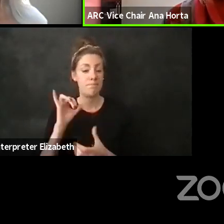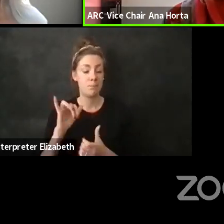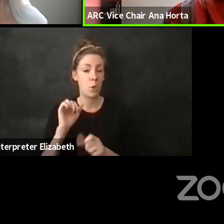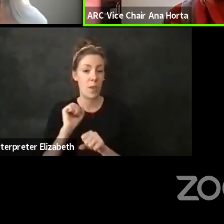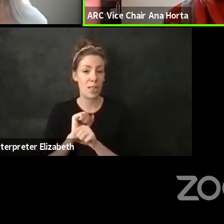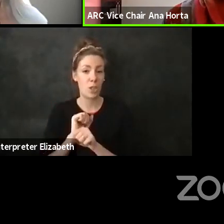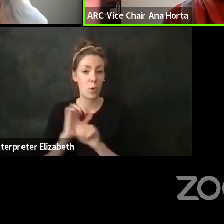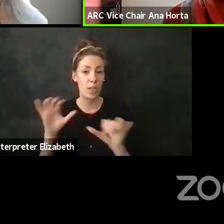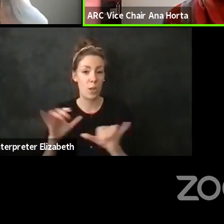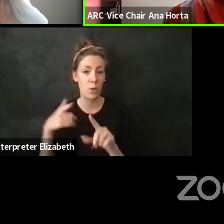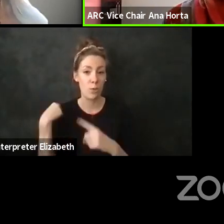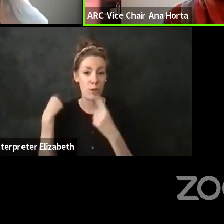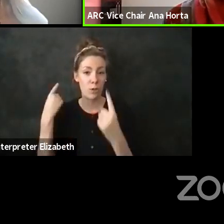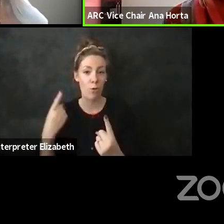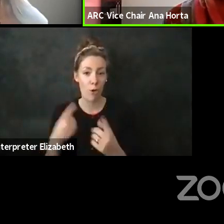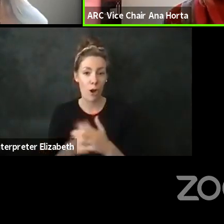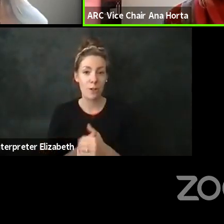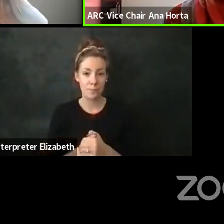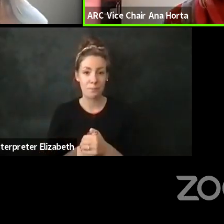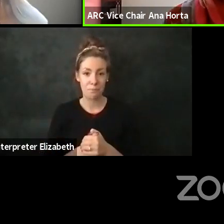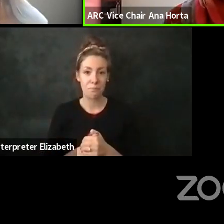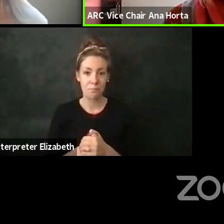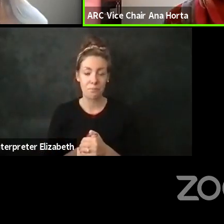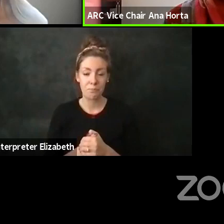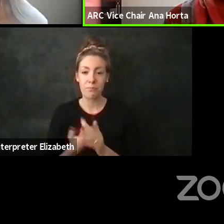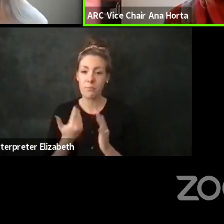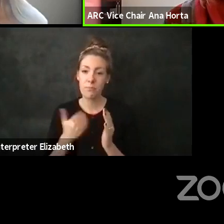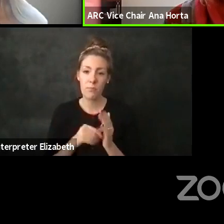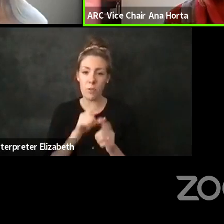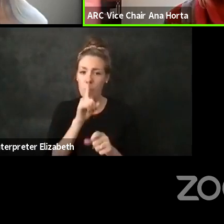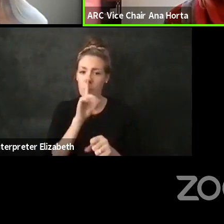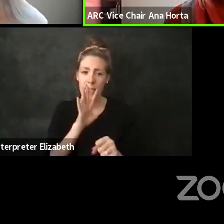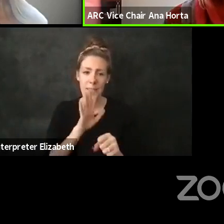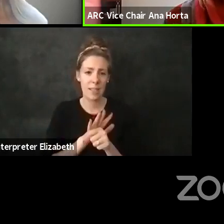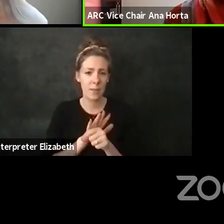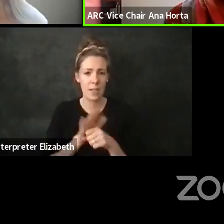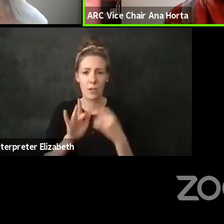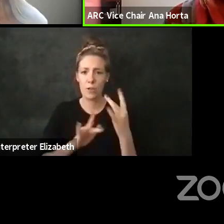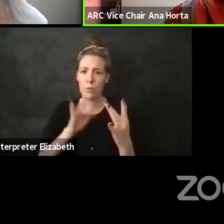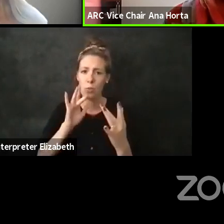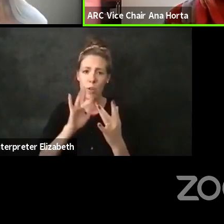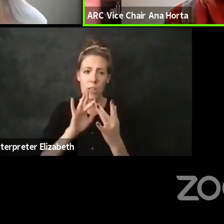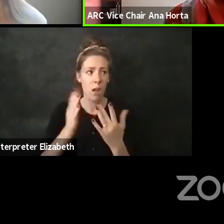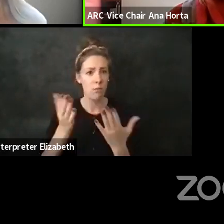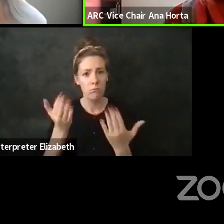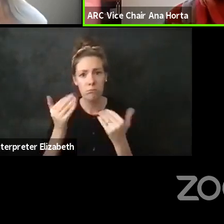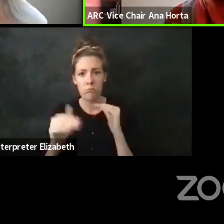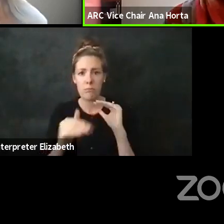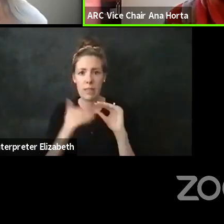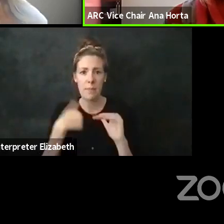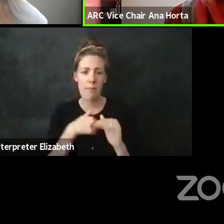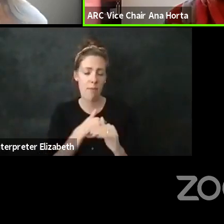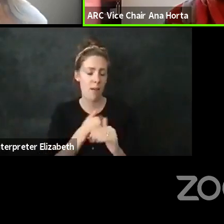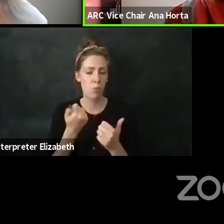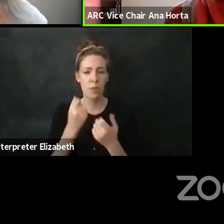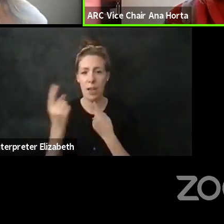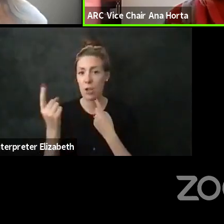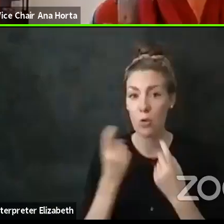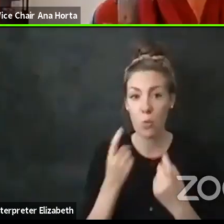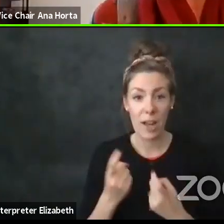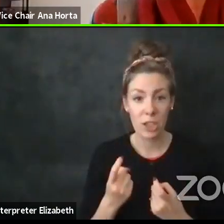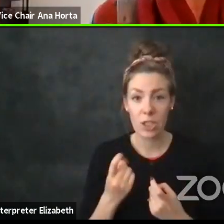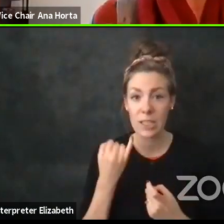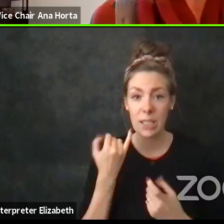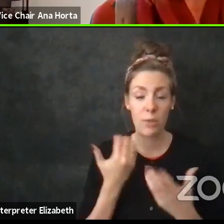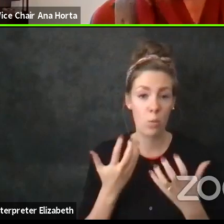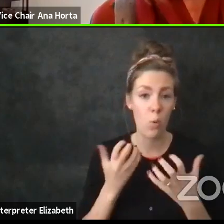So that's what we have been doing so far. I mean, we're again really committed to these. Reach out to us with any questions. If you want any